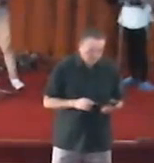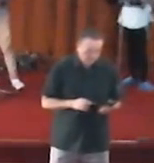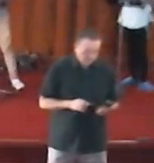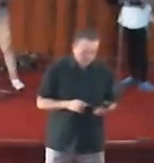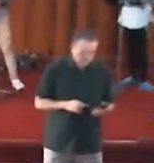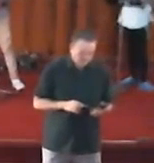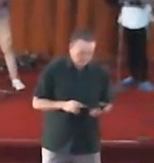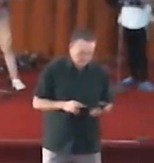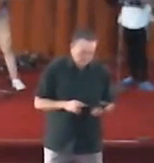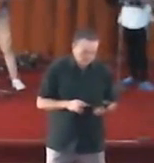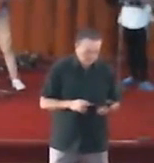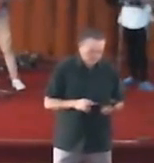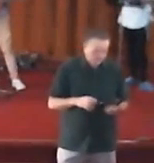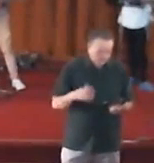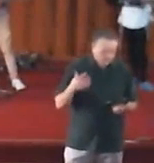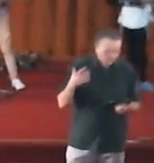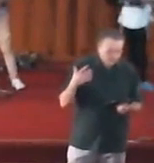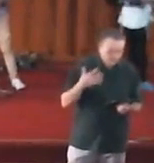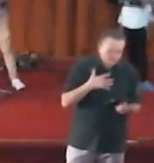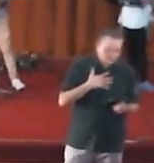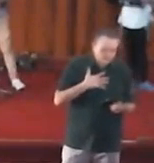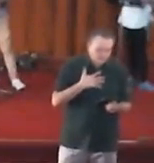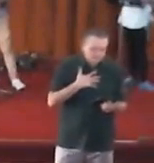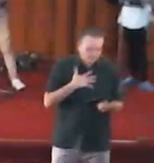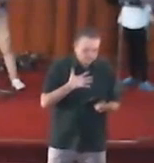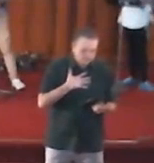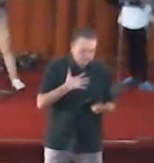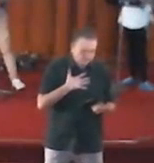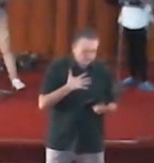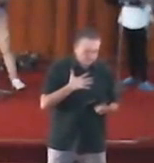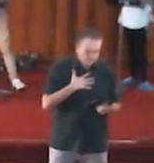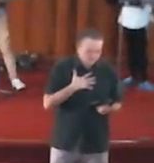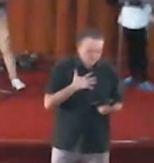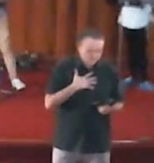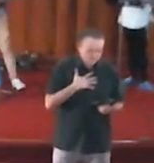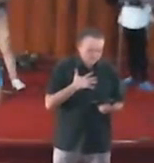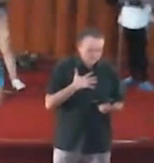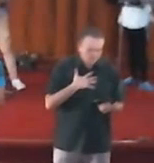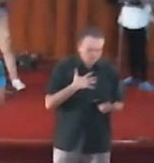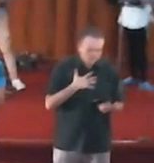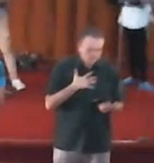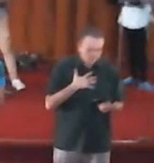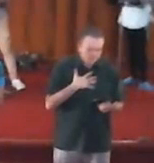the heart of God. Yo te siento. I feel you.